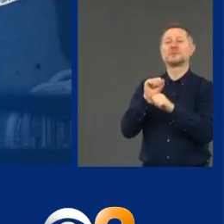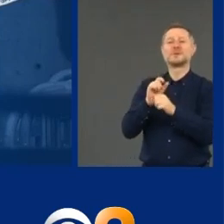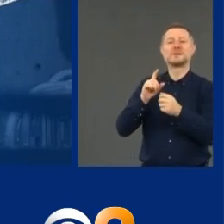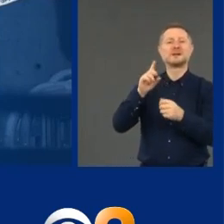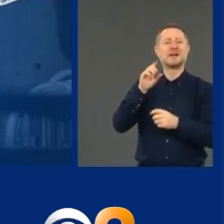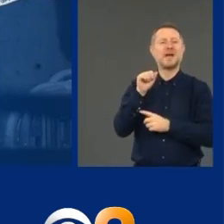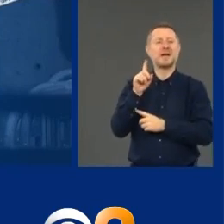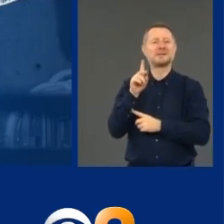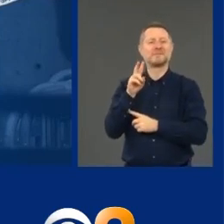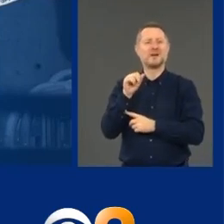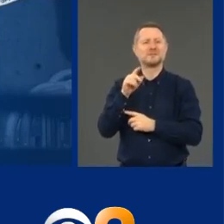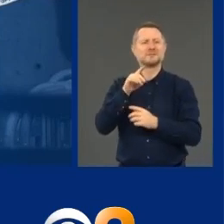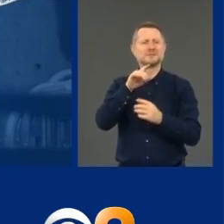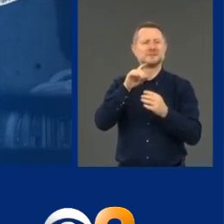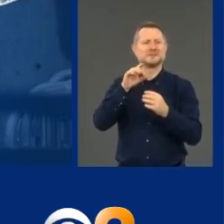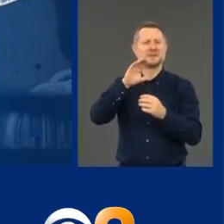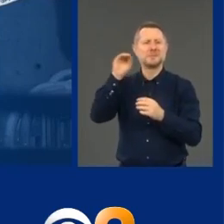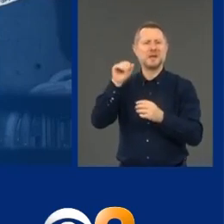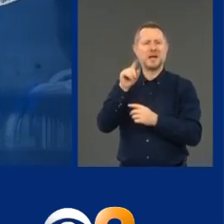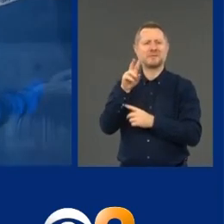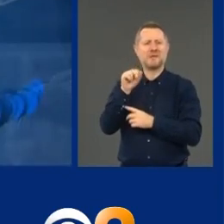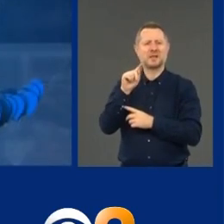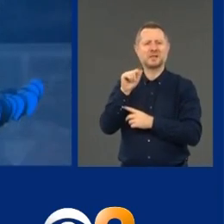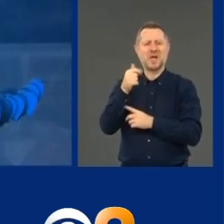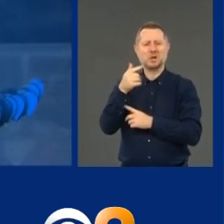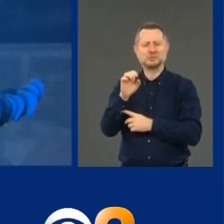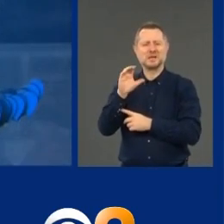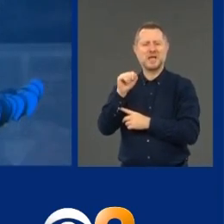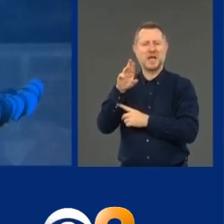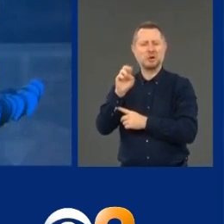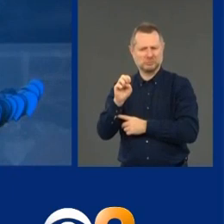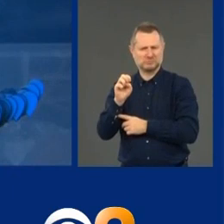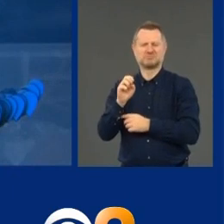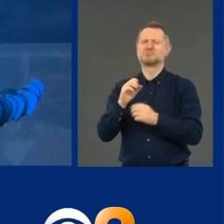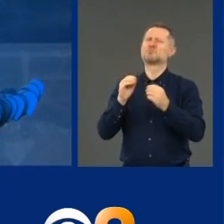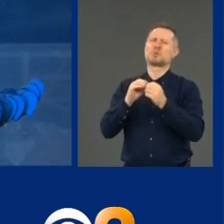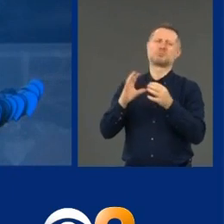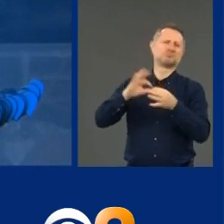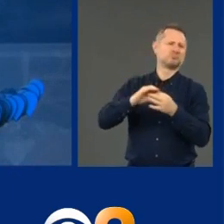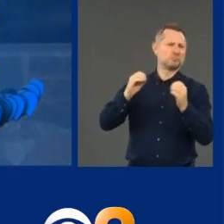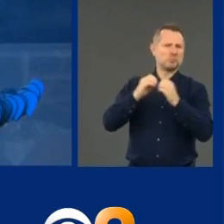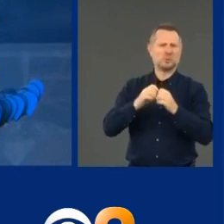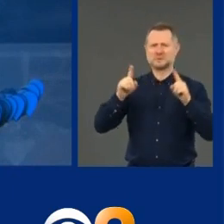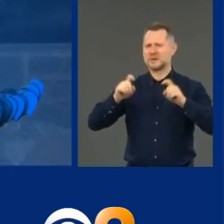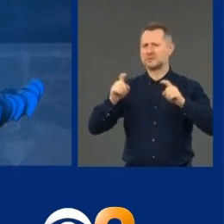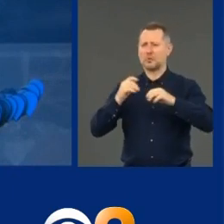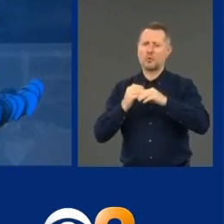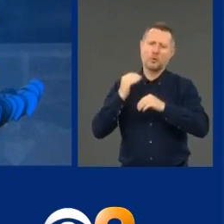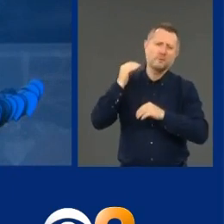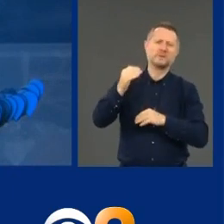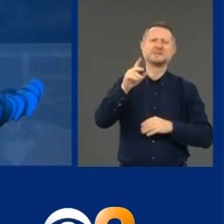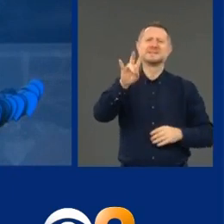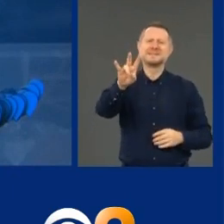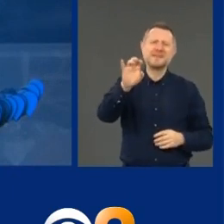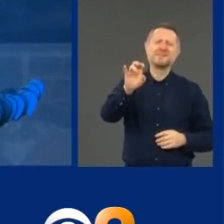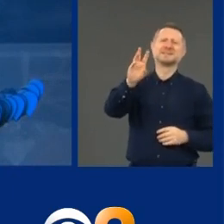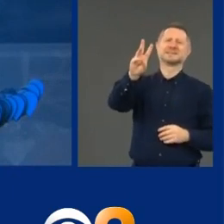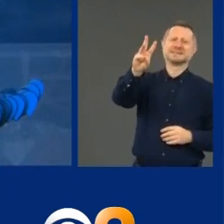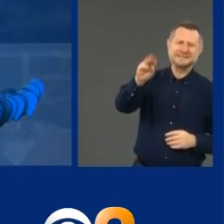We're bringing more testing to lower income communities. But we now have 760 testing sites across the state.